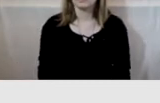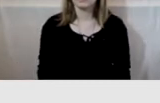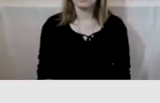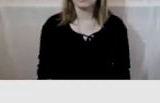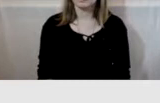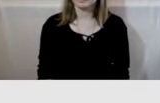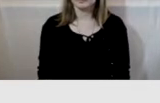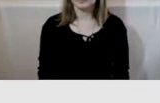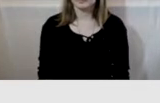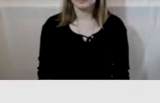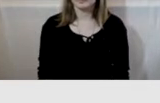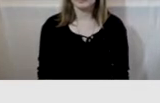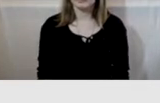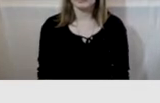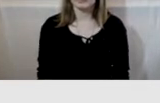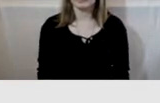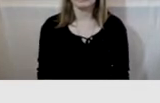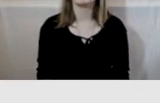examples.